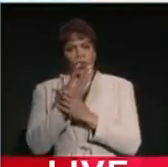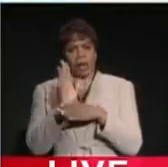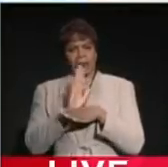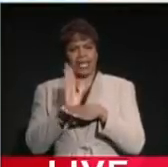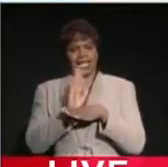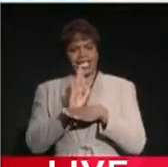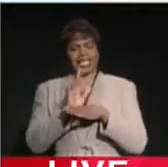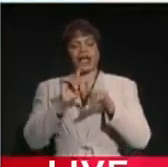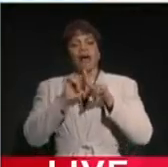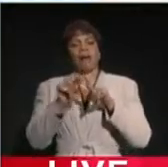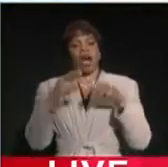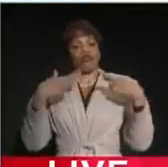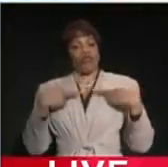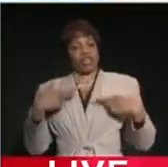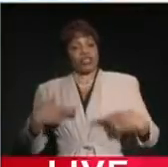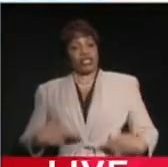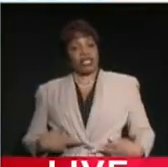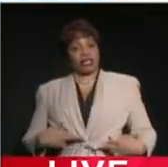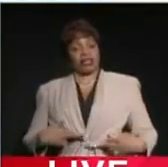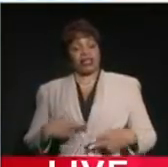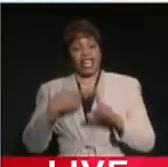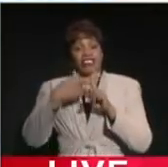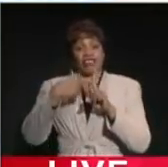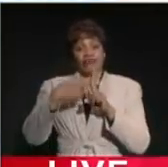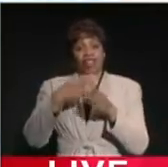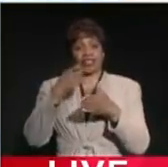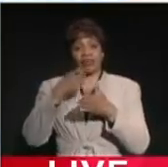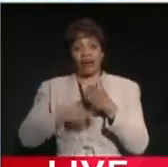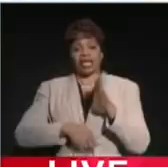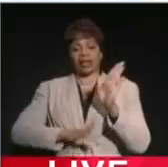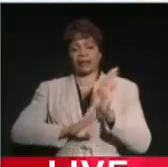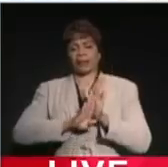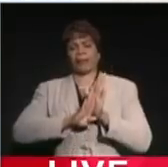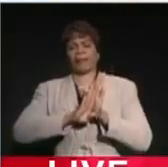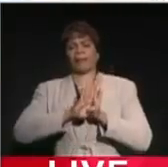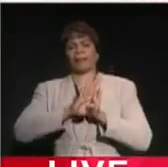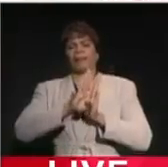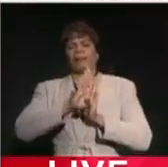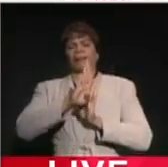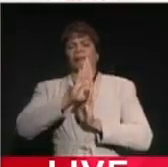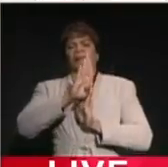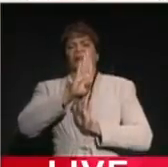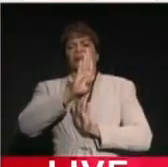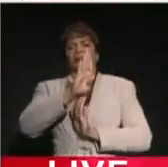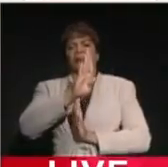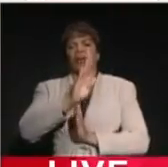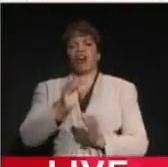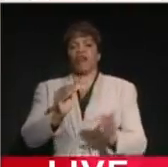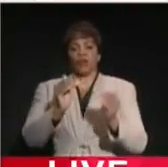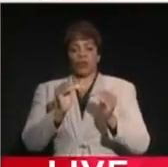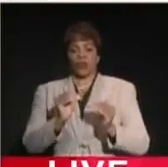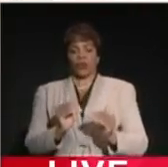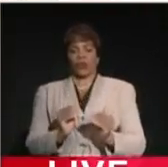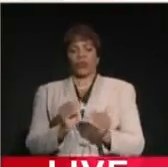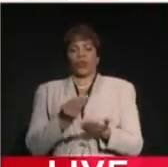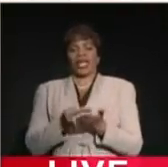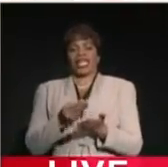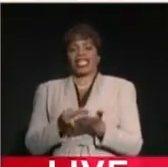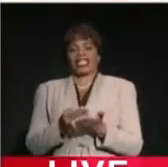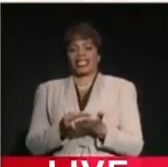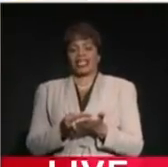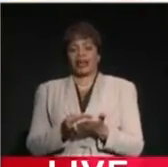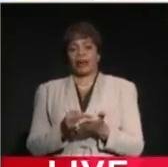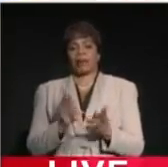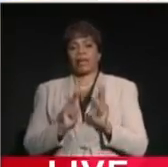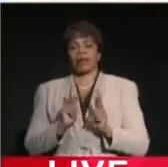residential rental prices are now trending upward. They're displacing low-income residents. So what policies do you